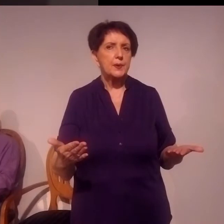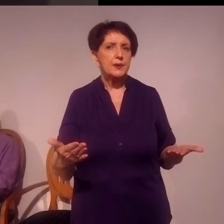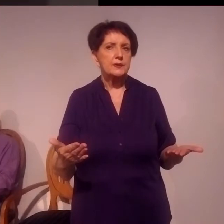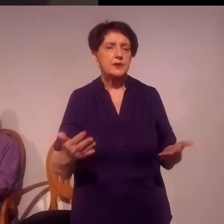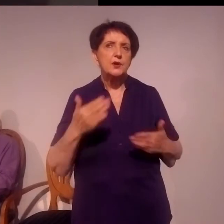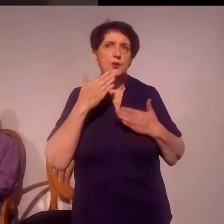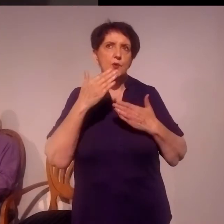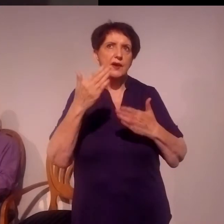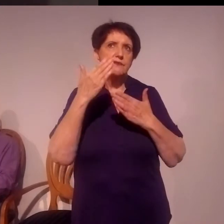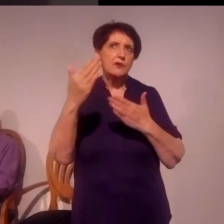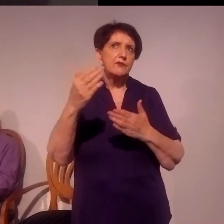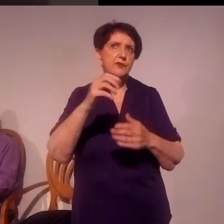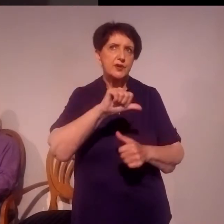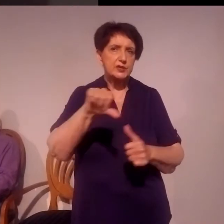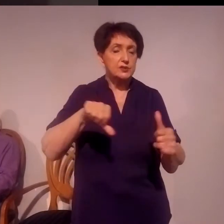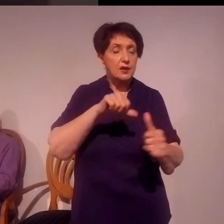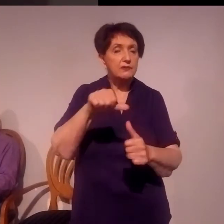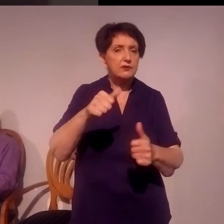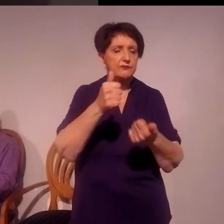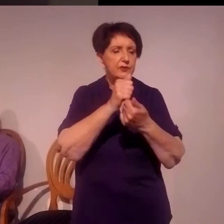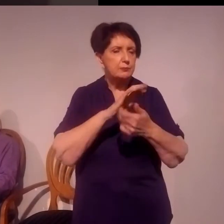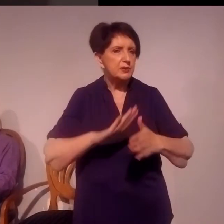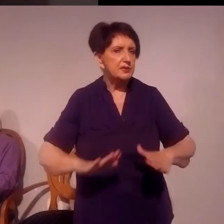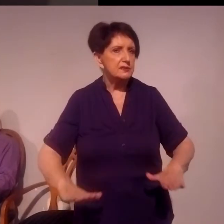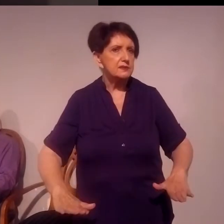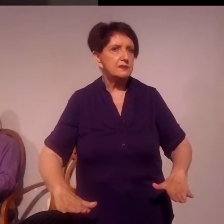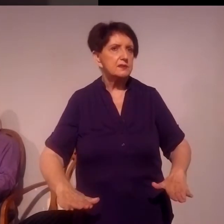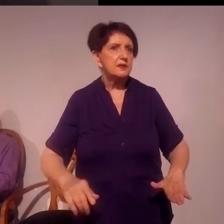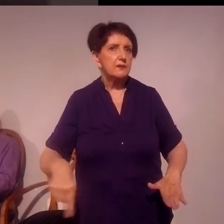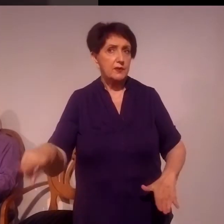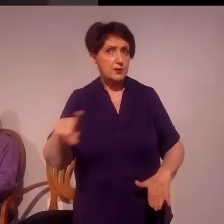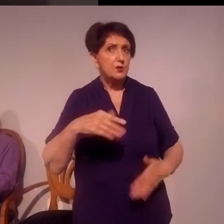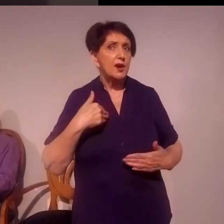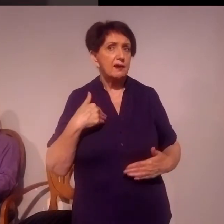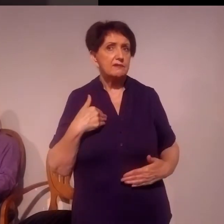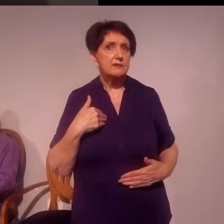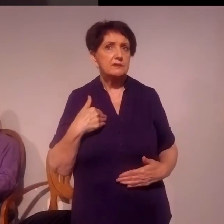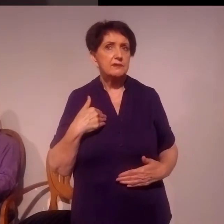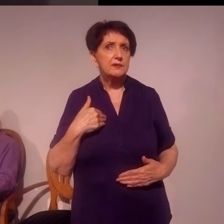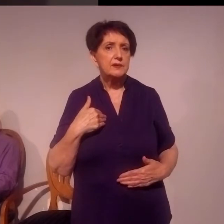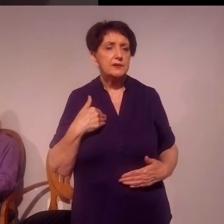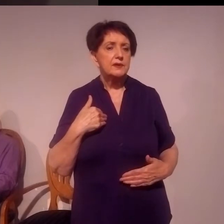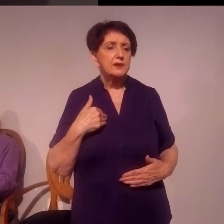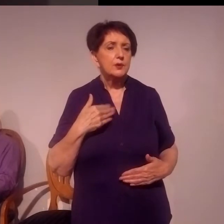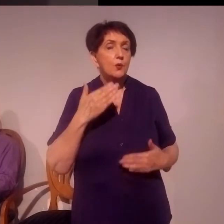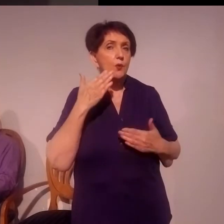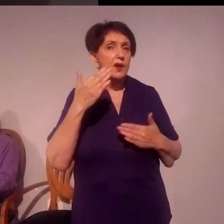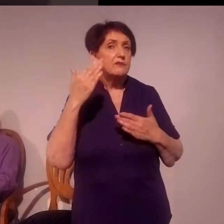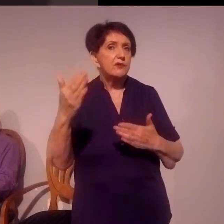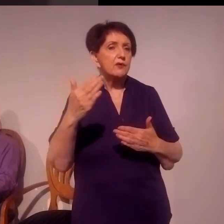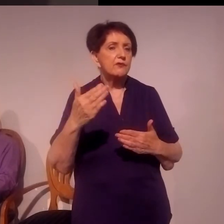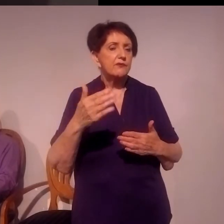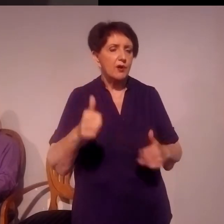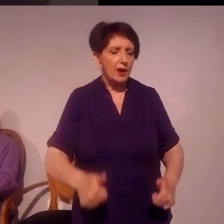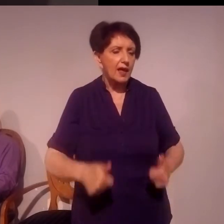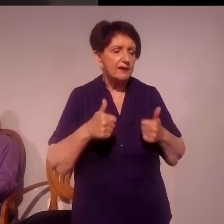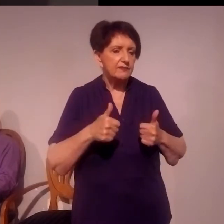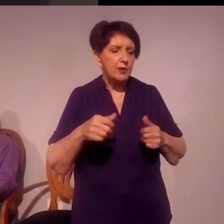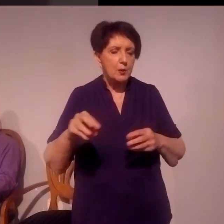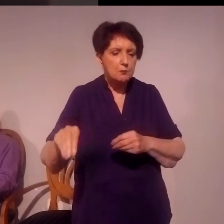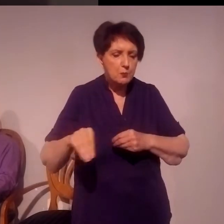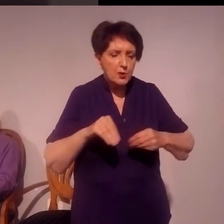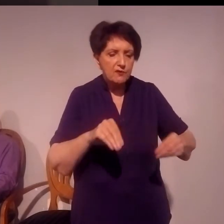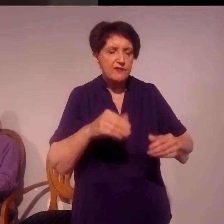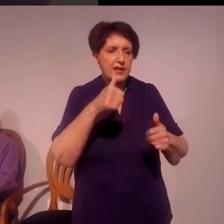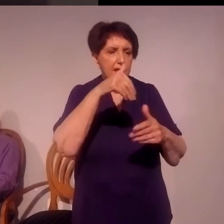Grateful for each other, grateful for the peace that you carry, grateful for the way that life moves in, through, and